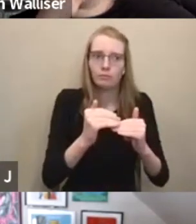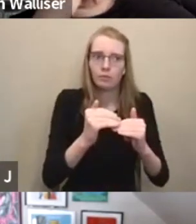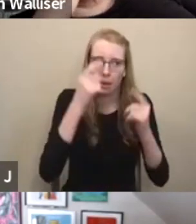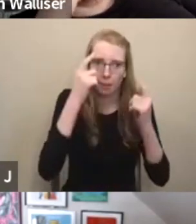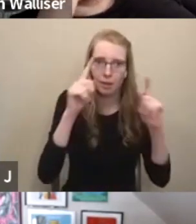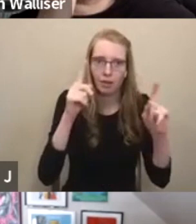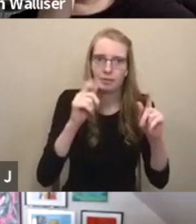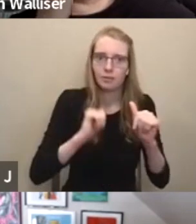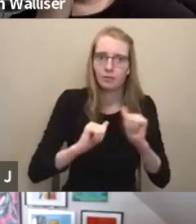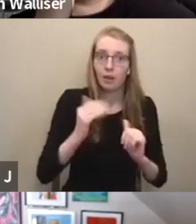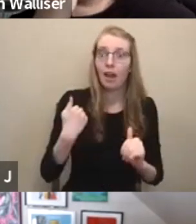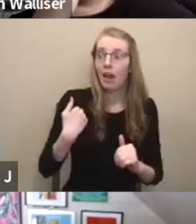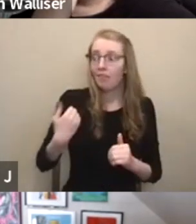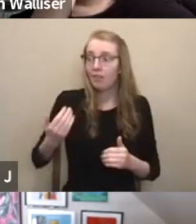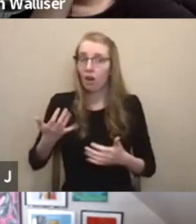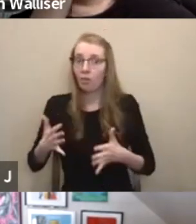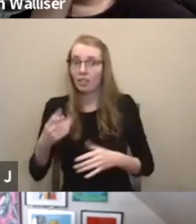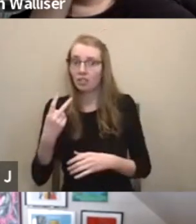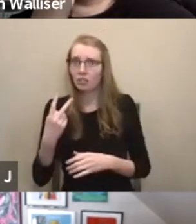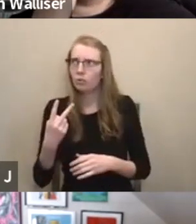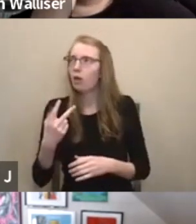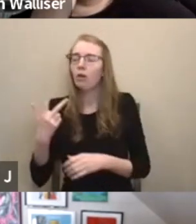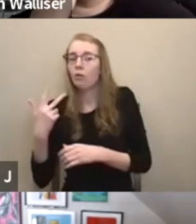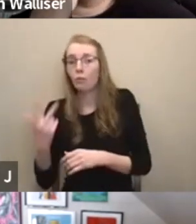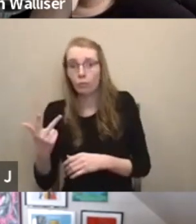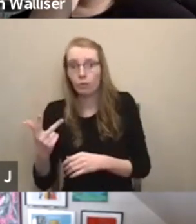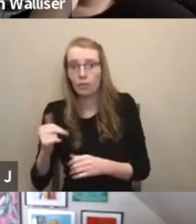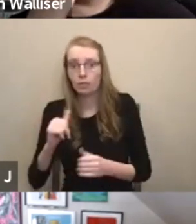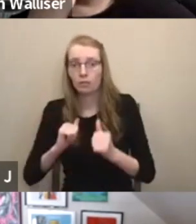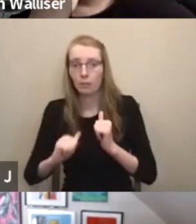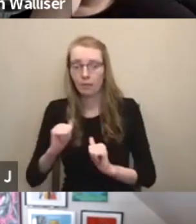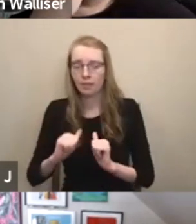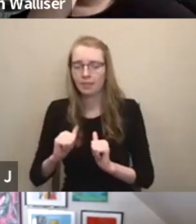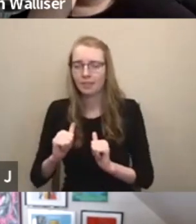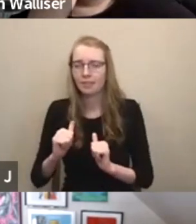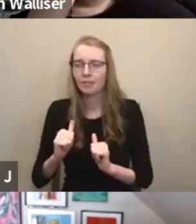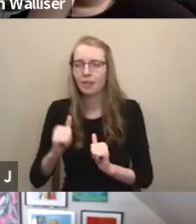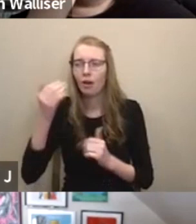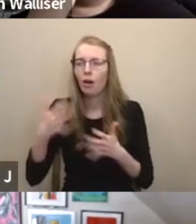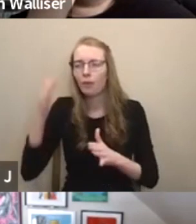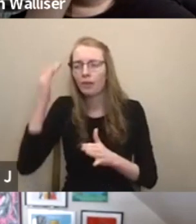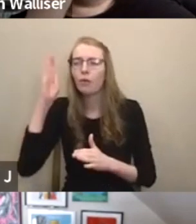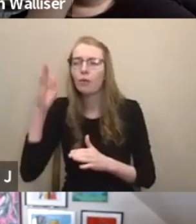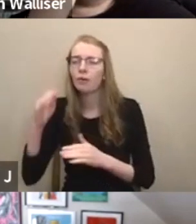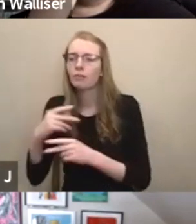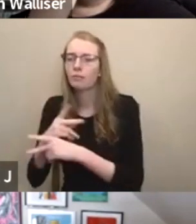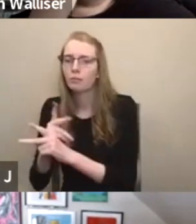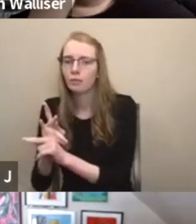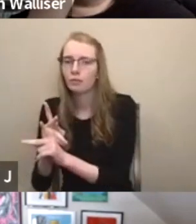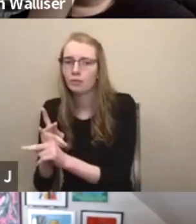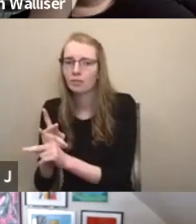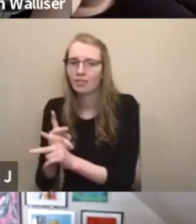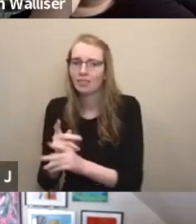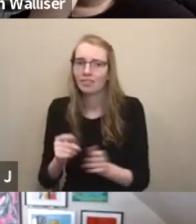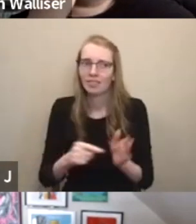new plays. 3 shows. And so it was really putting the team together. So for example, number 34, we gave ourselves